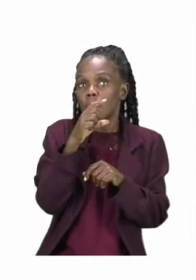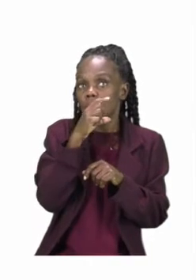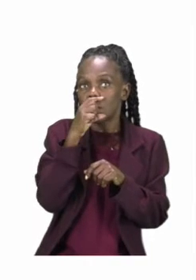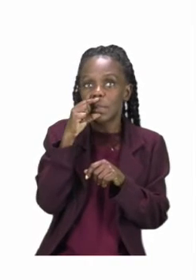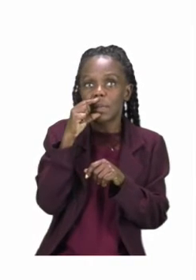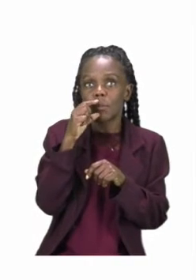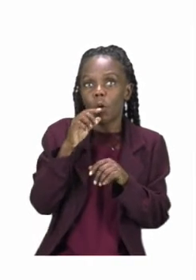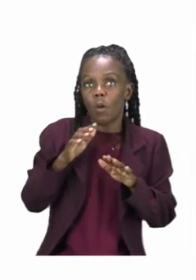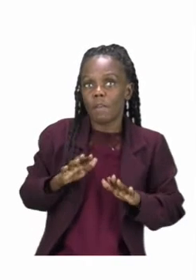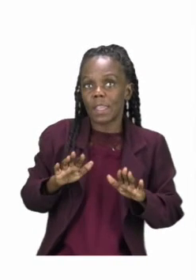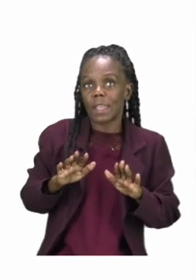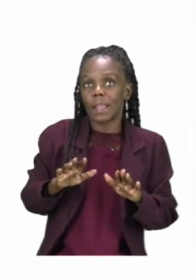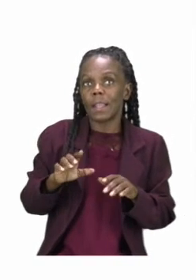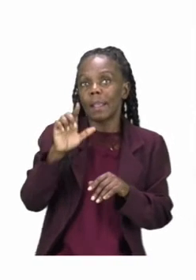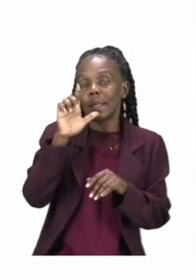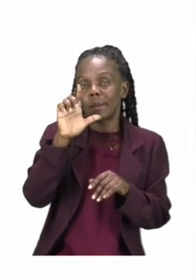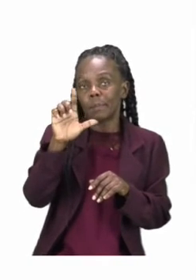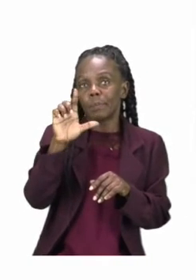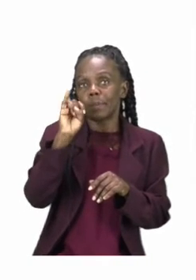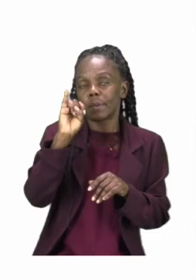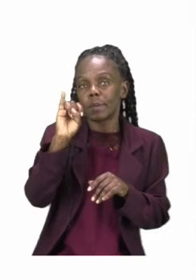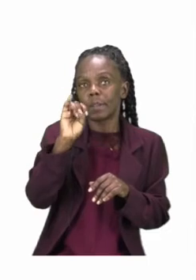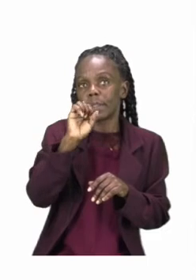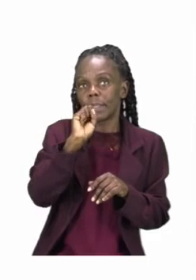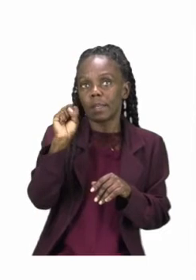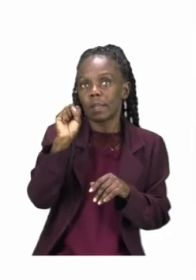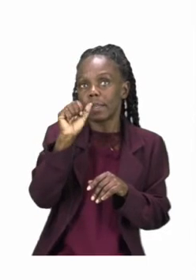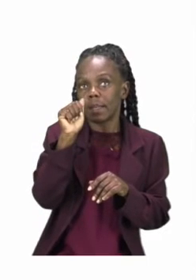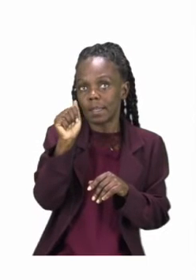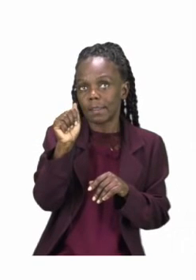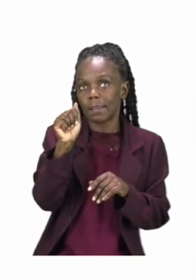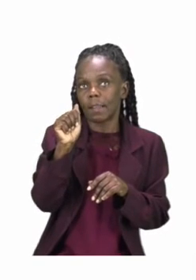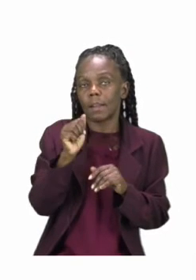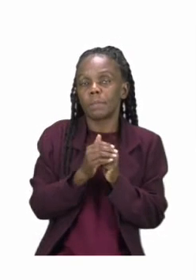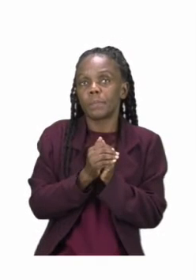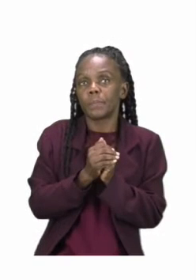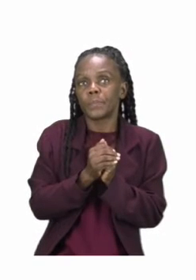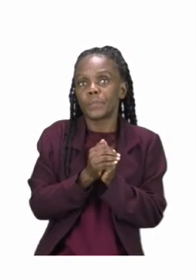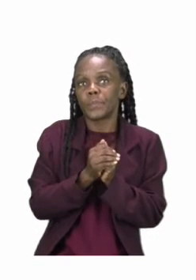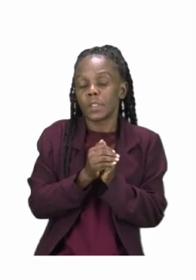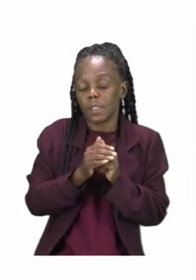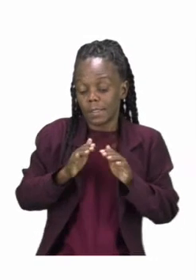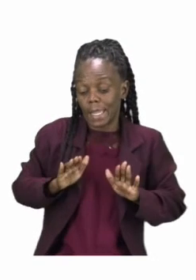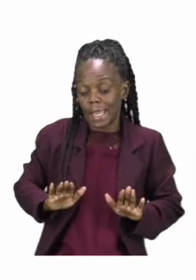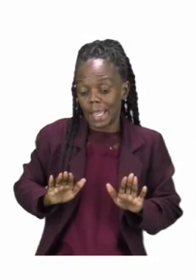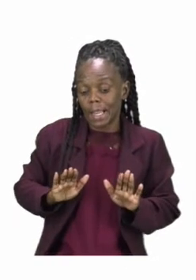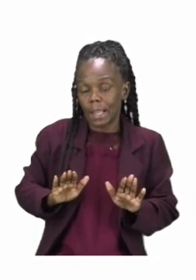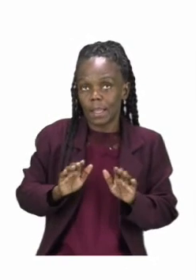And we need to know which word are we going to use for the second sentence.